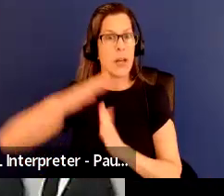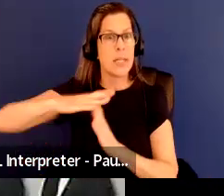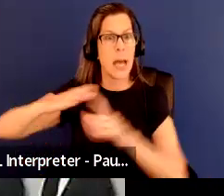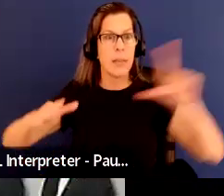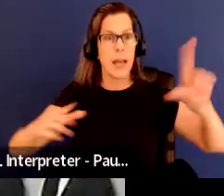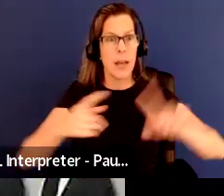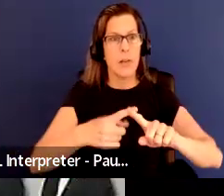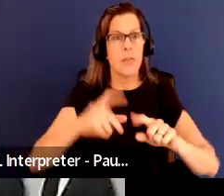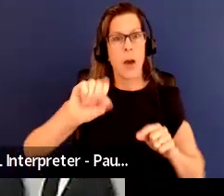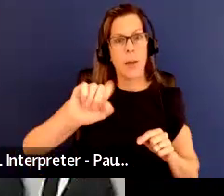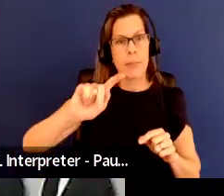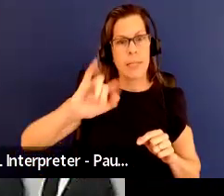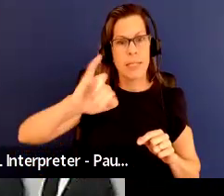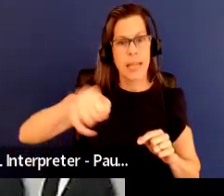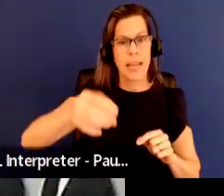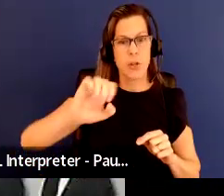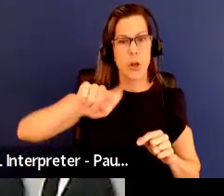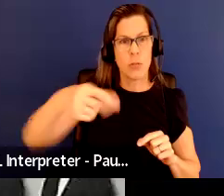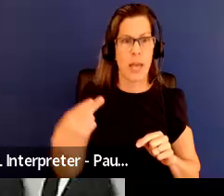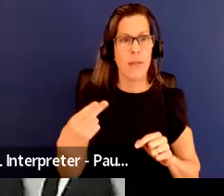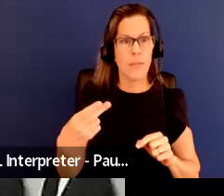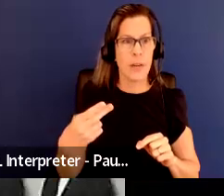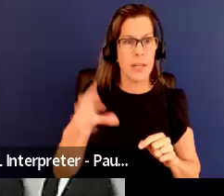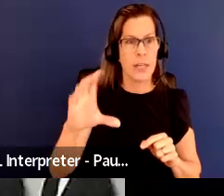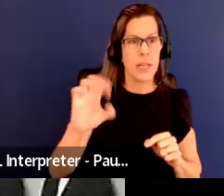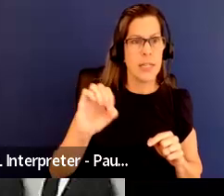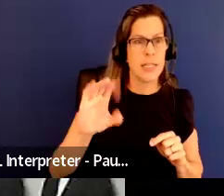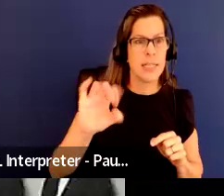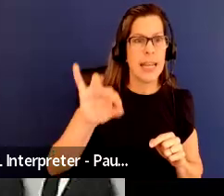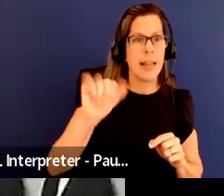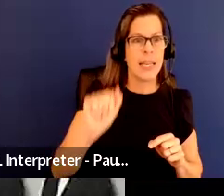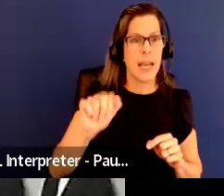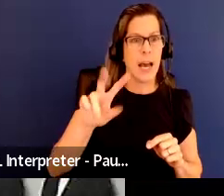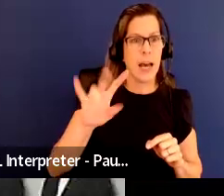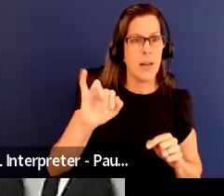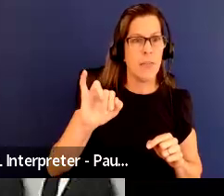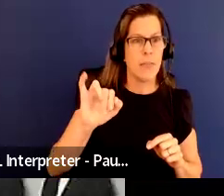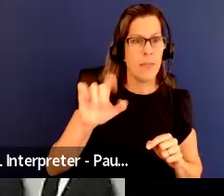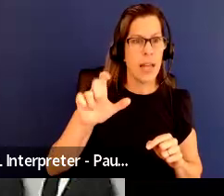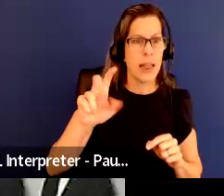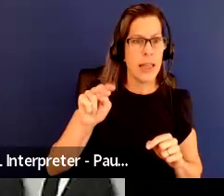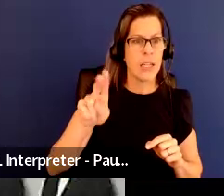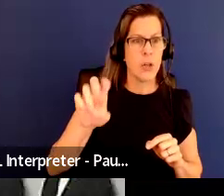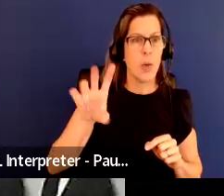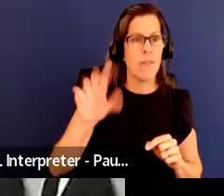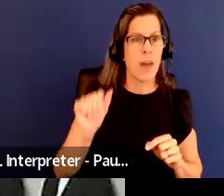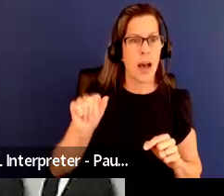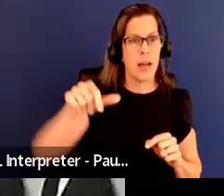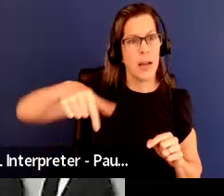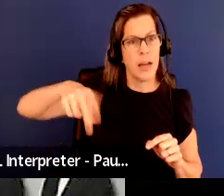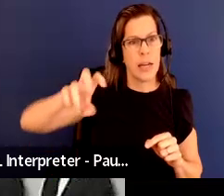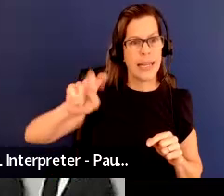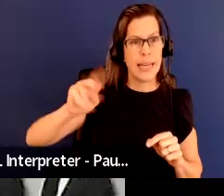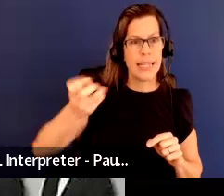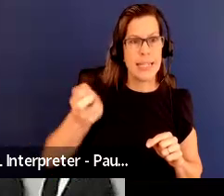from St. Joseph. This is Cecilia Villanueva, quinceañera, with her mother, Maria Elena Treviño Villanueva. And on